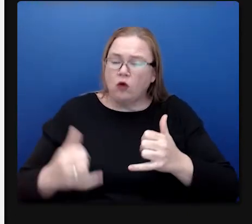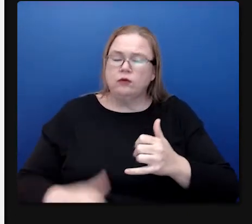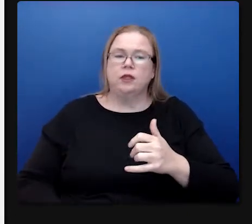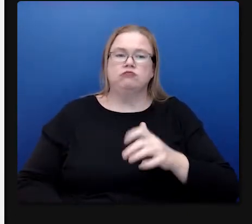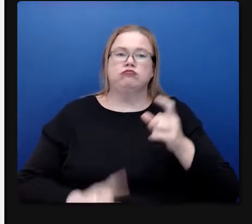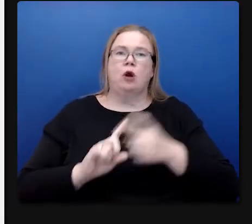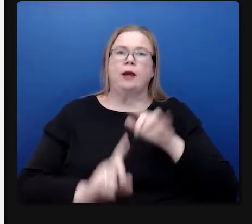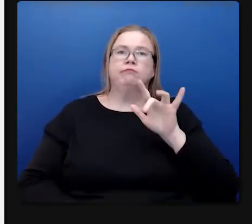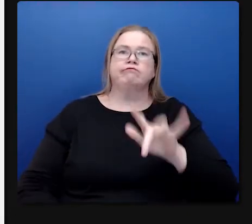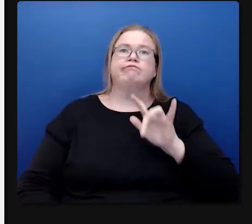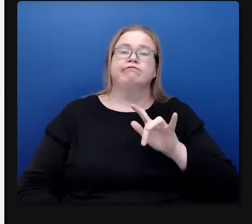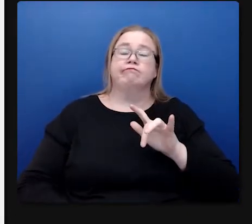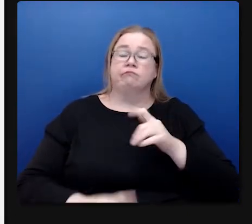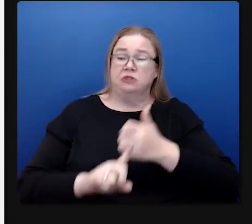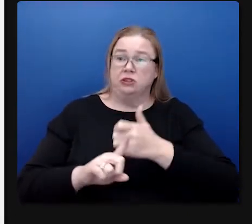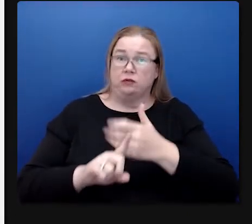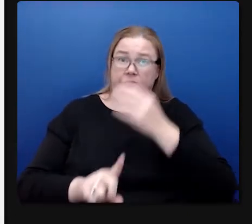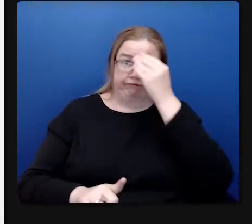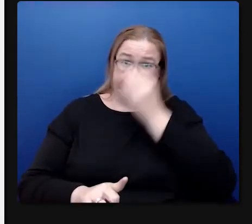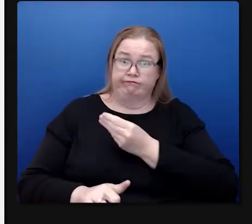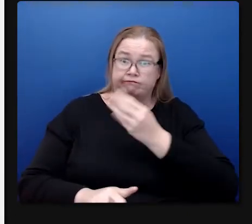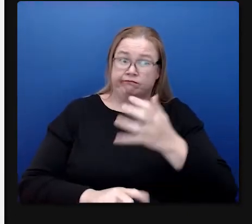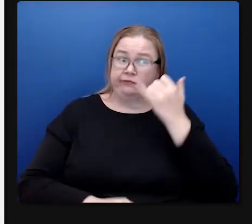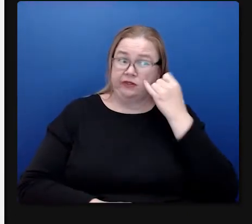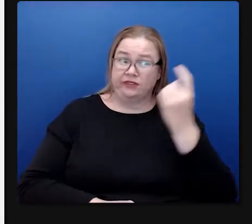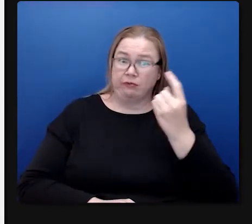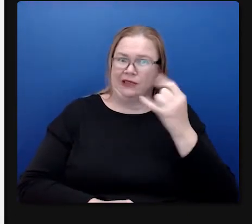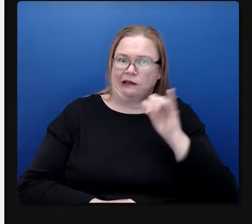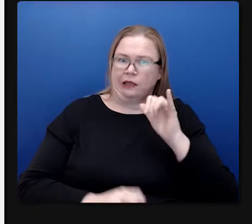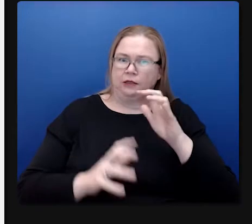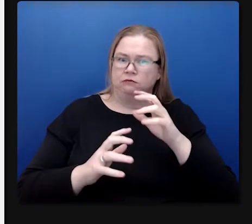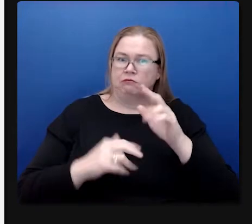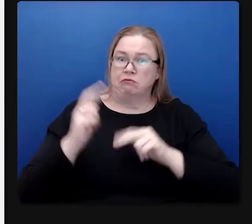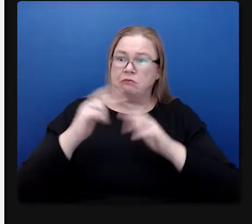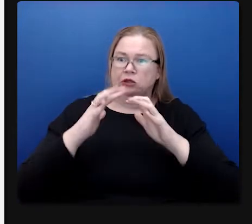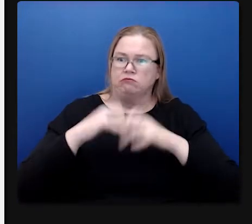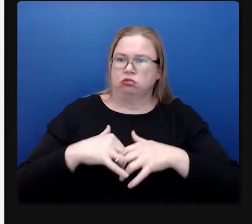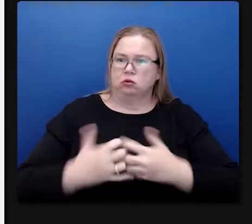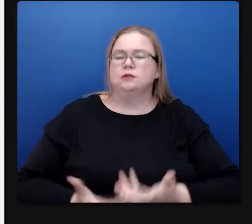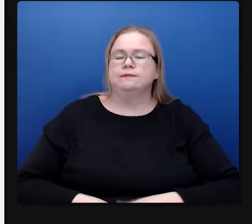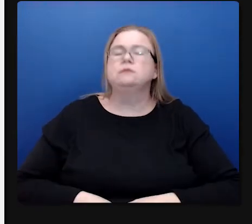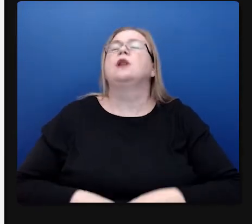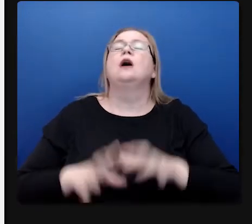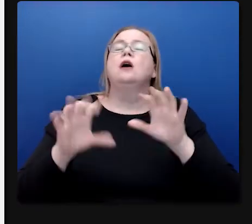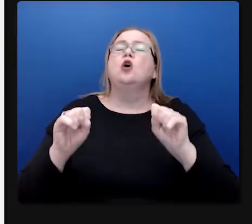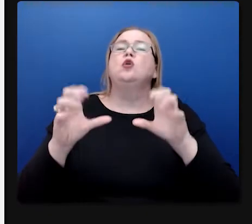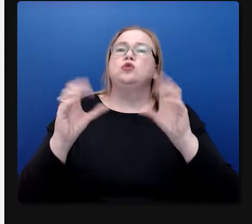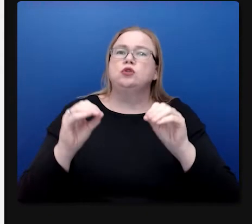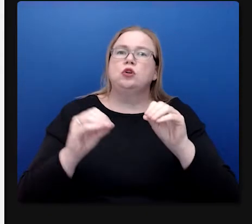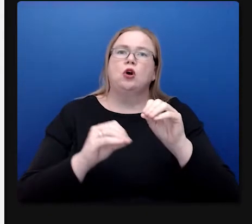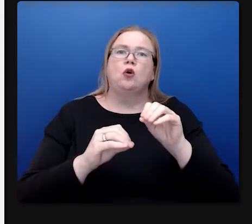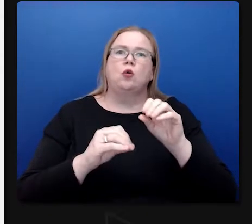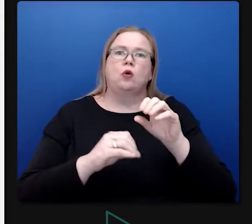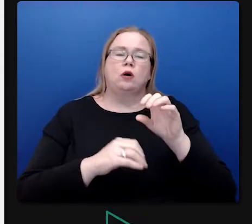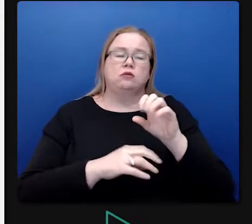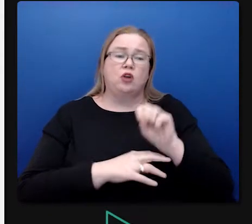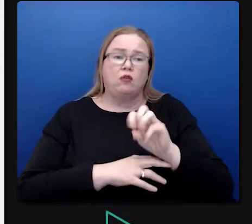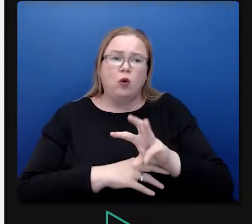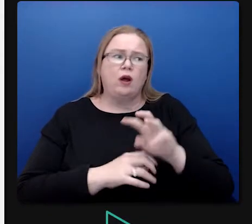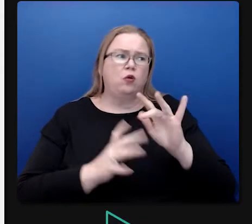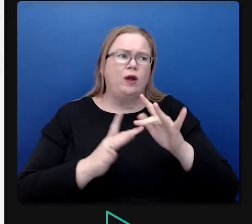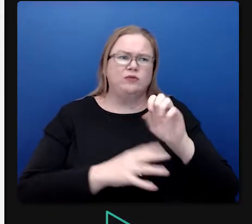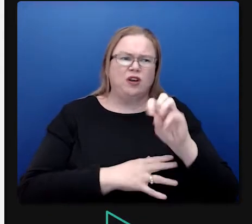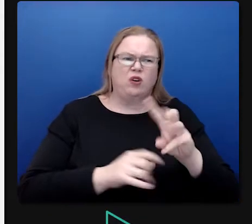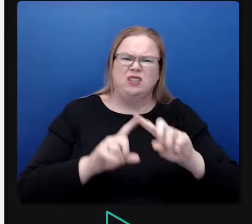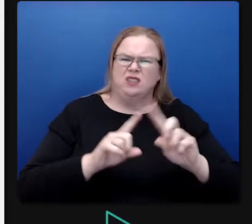just happen automatically and they proactively notify you when you do something like break the build. So in enterprise software and web